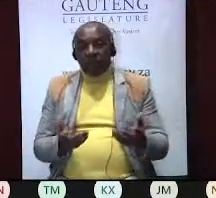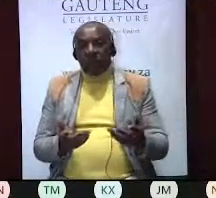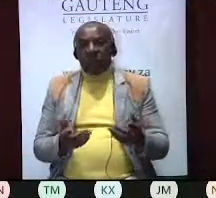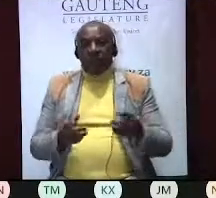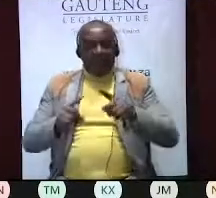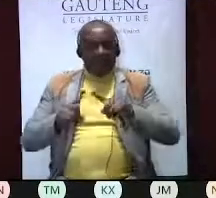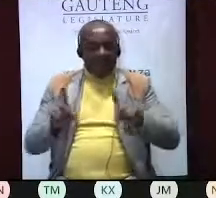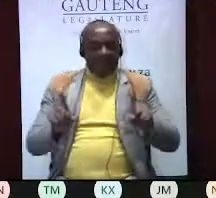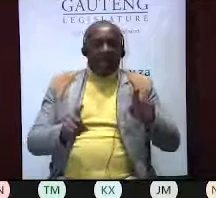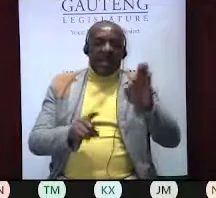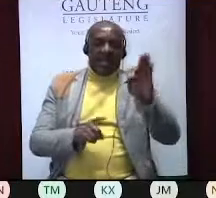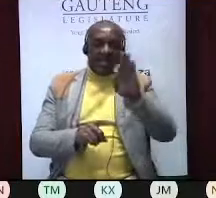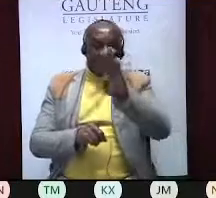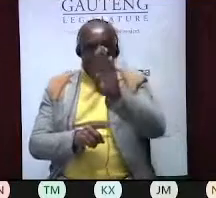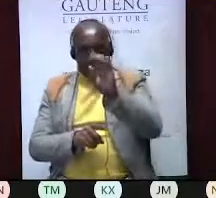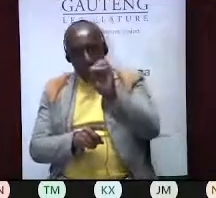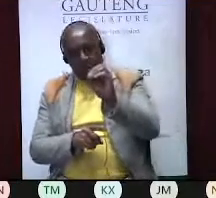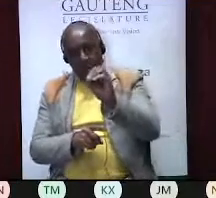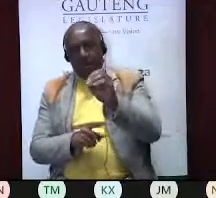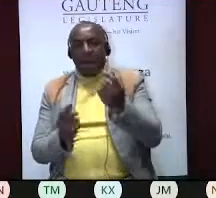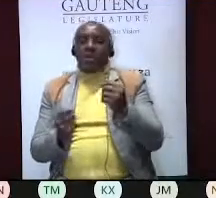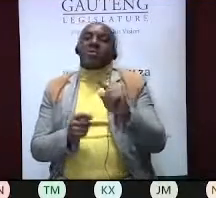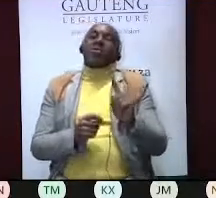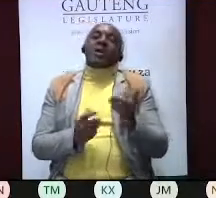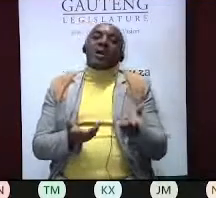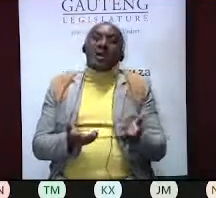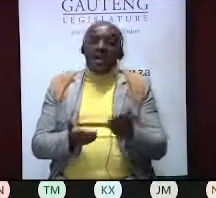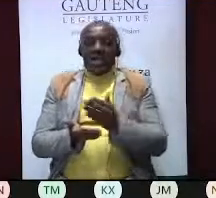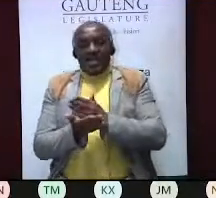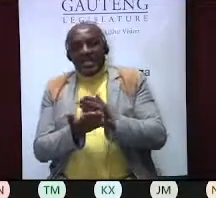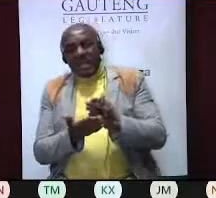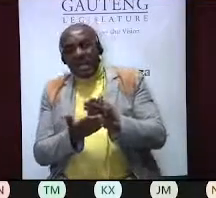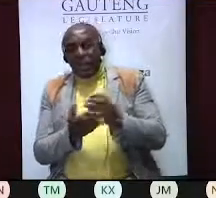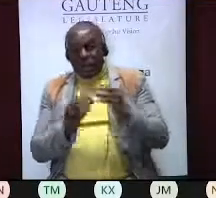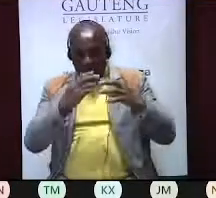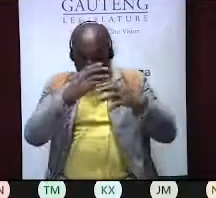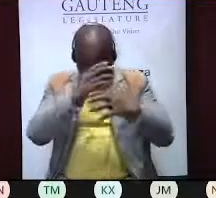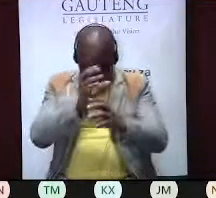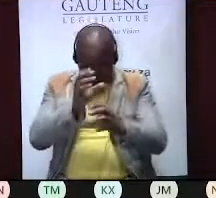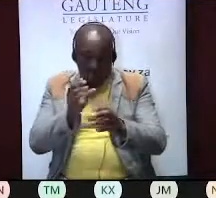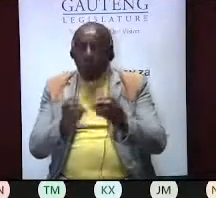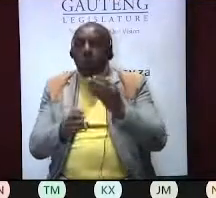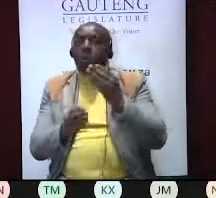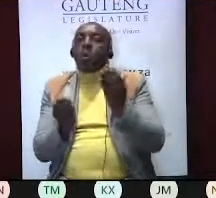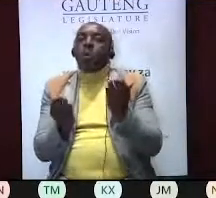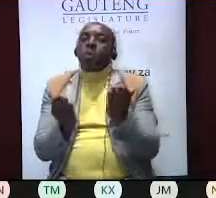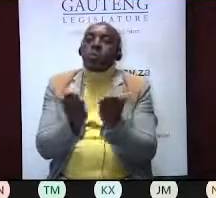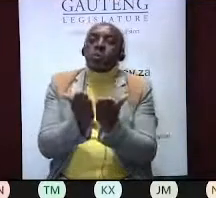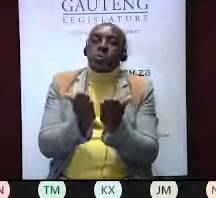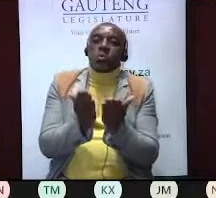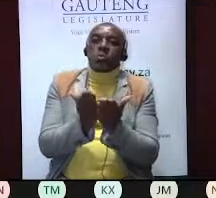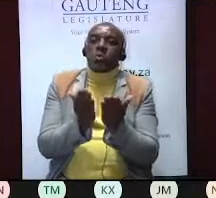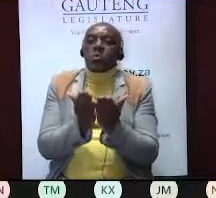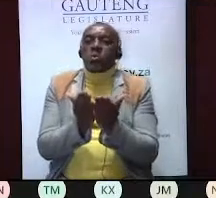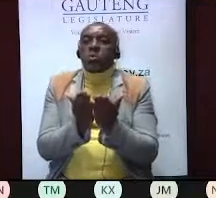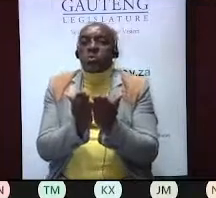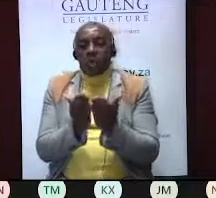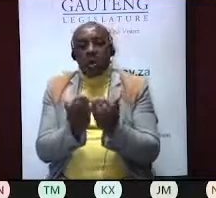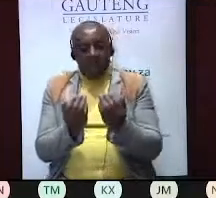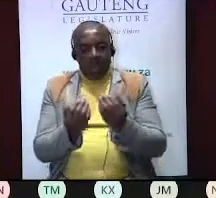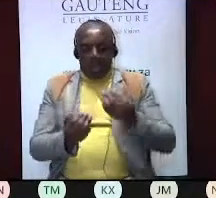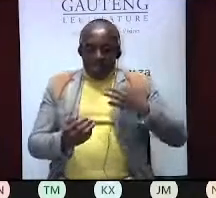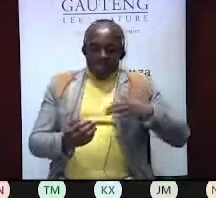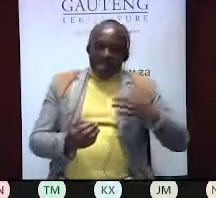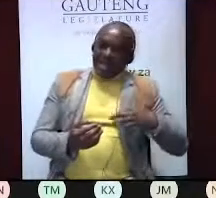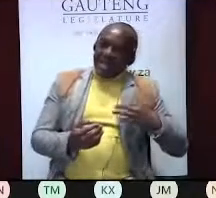various faith-based organizations are doing. Some are focusing on back-to-school campaigns, the girl-child